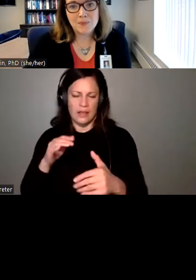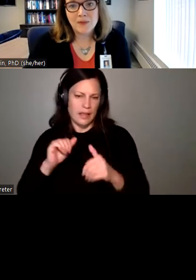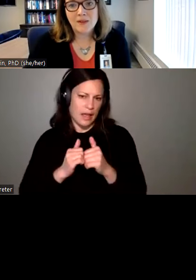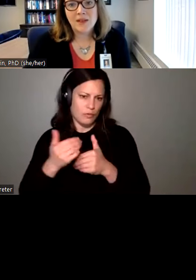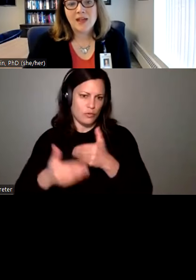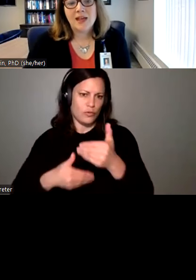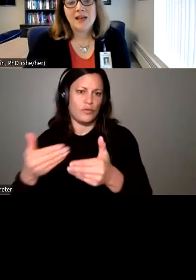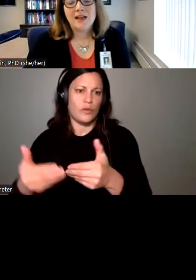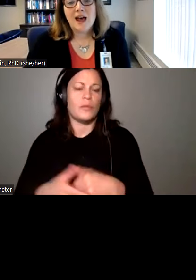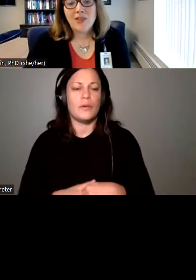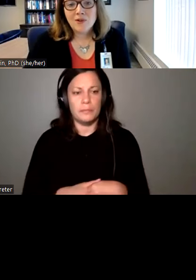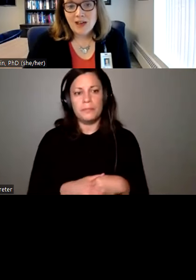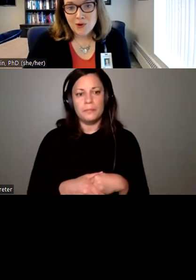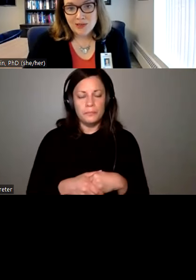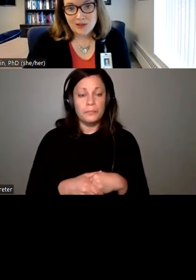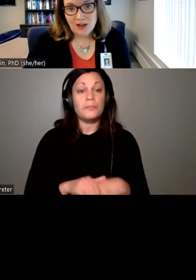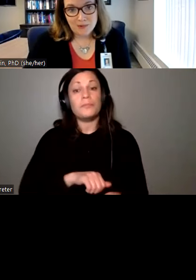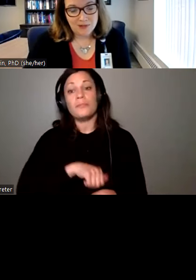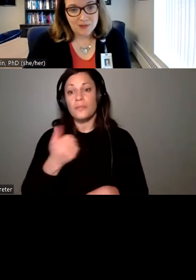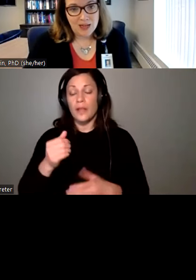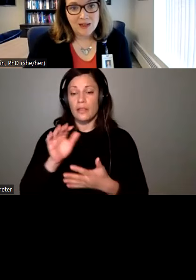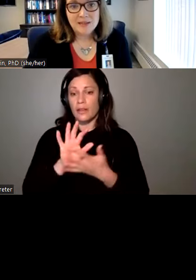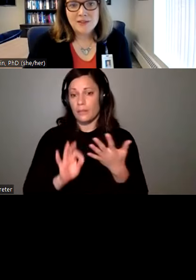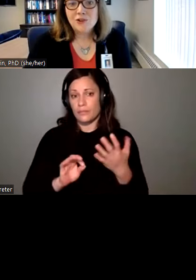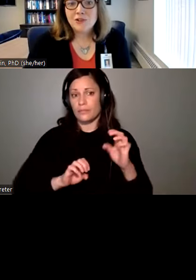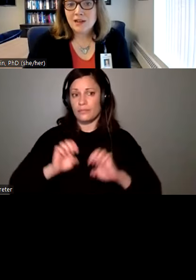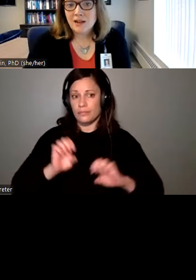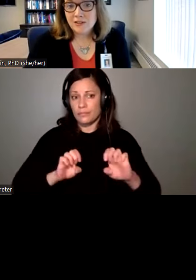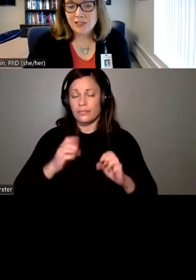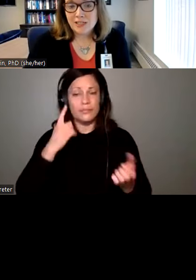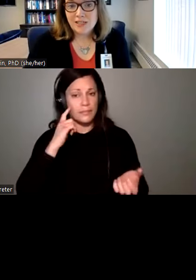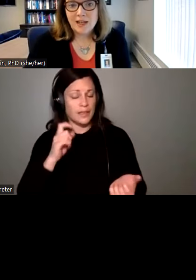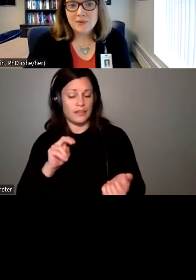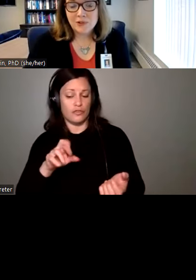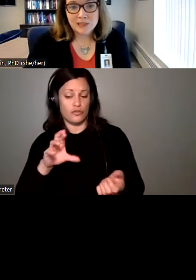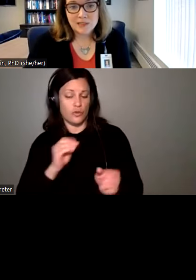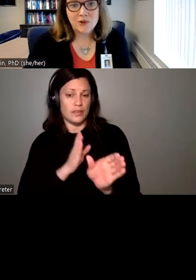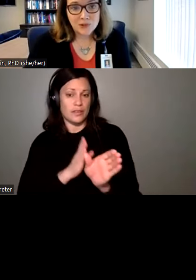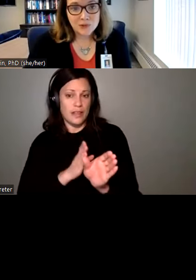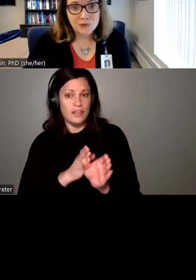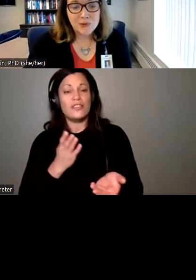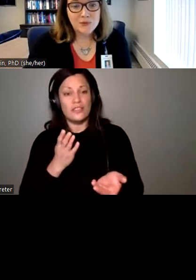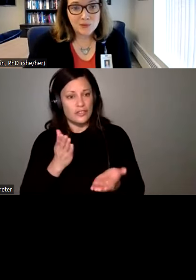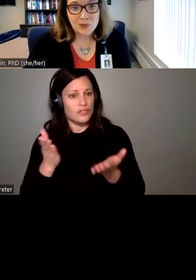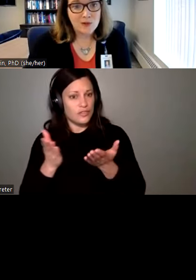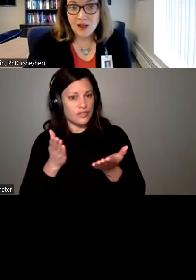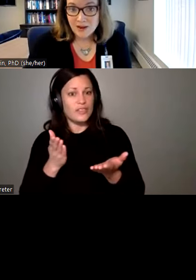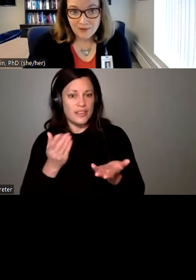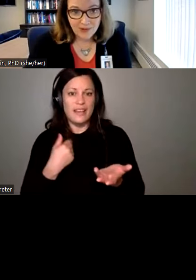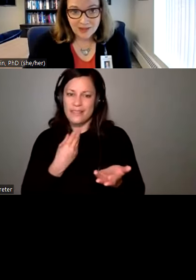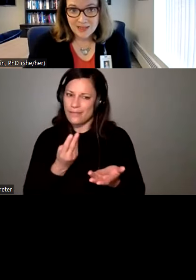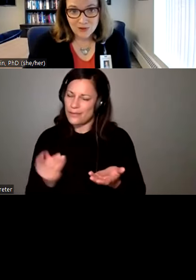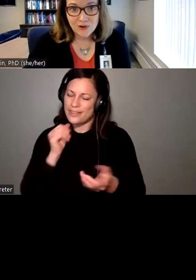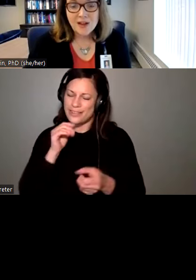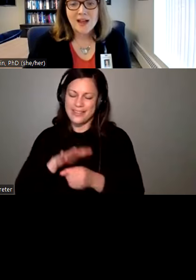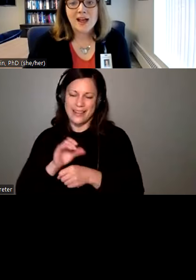forward. Other evaluation options, because the neuropsychology and services are also few and far between. There are not enough